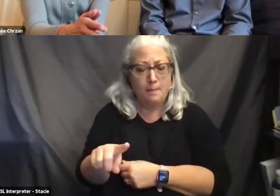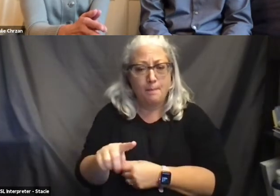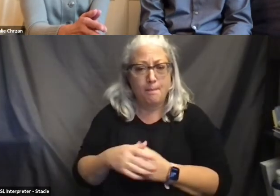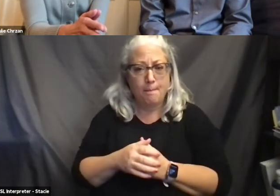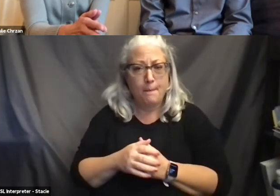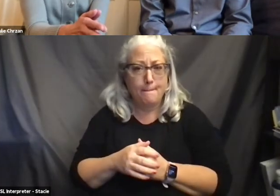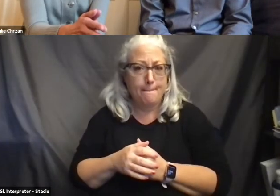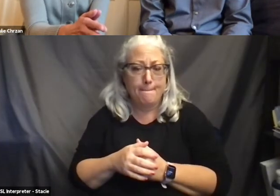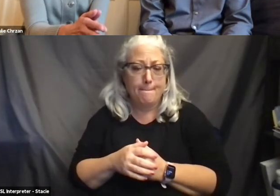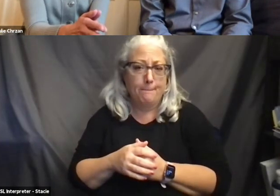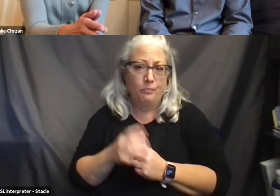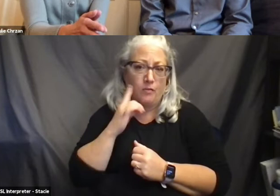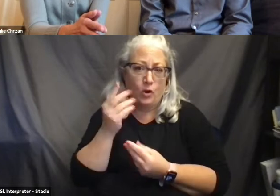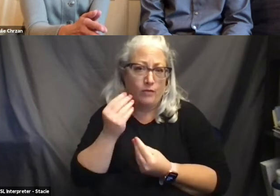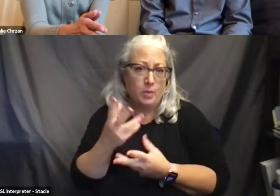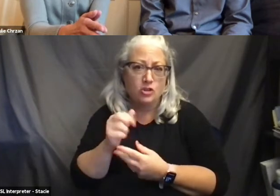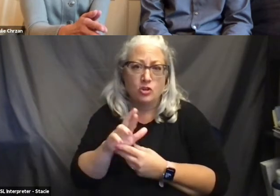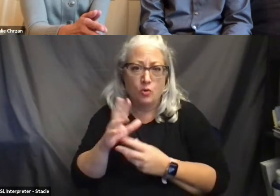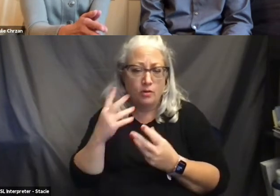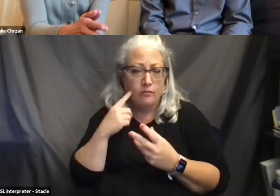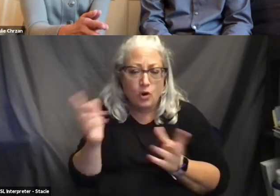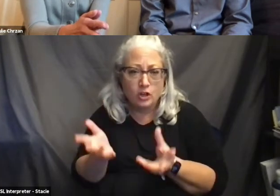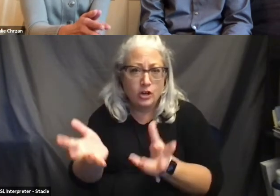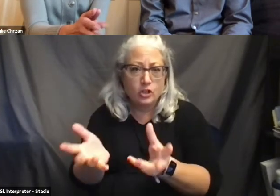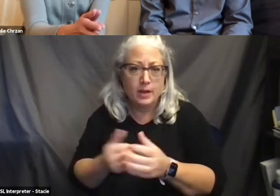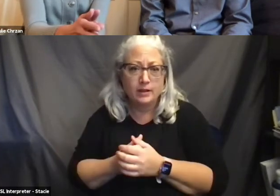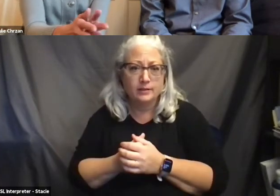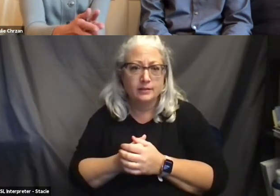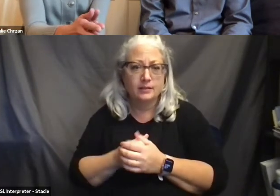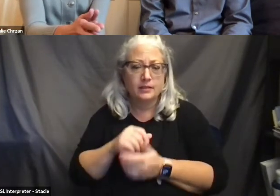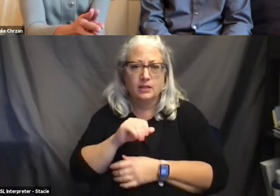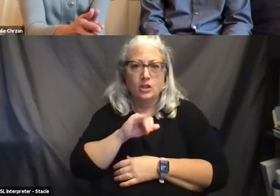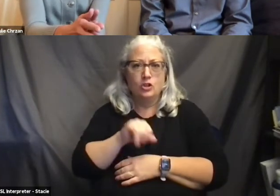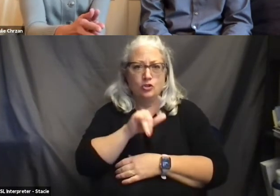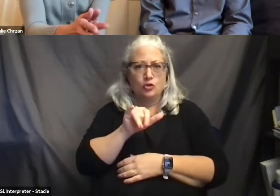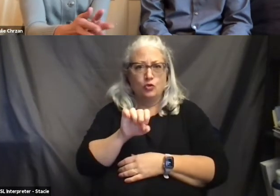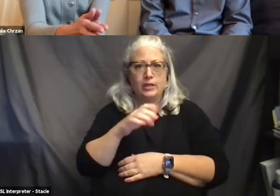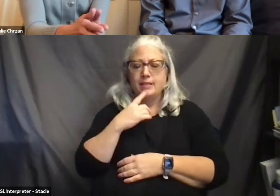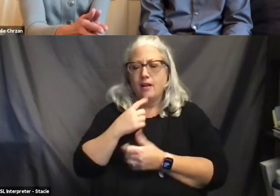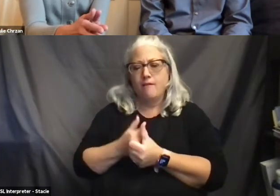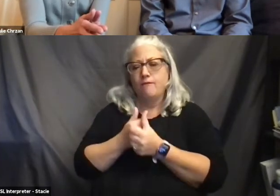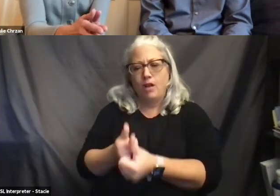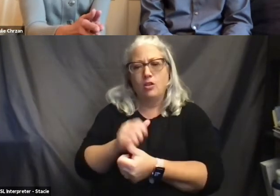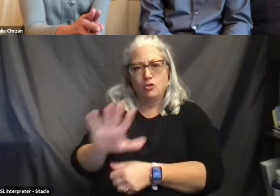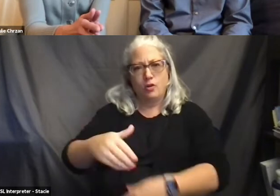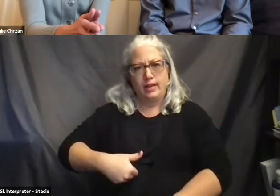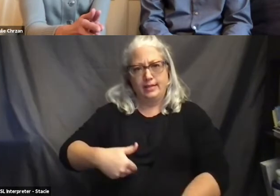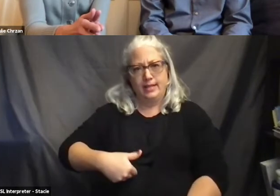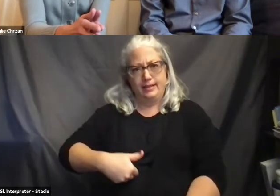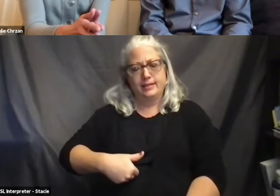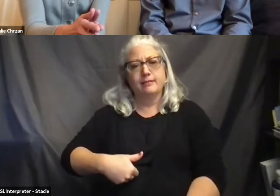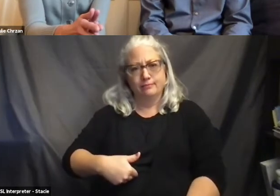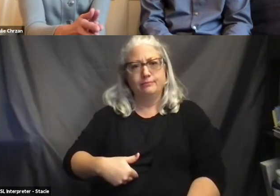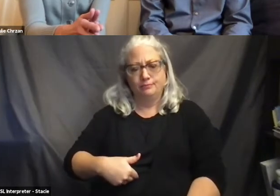information or encouragement in their journey? I would absolutely say to follow your instincts, because you're going to